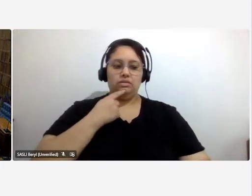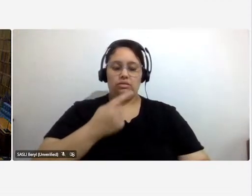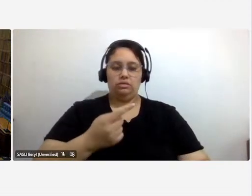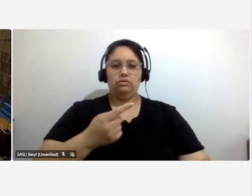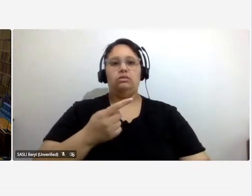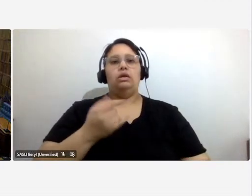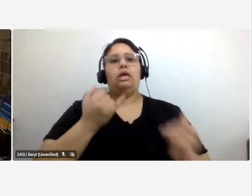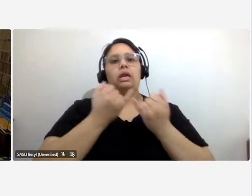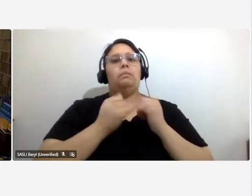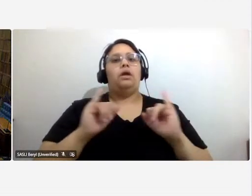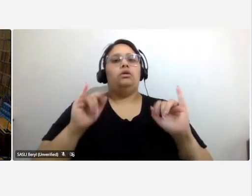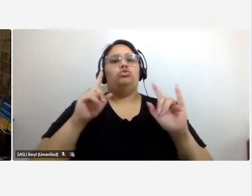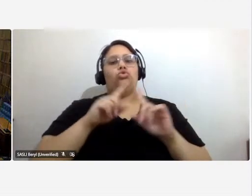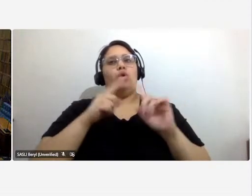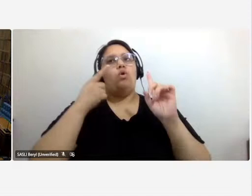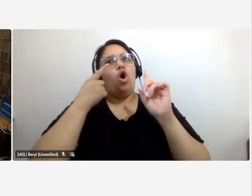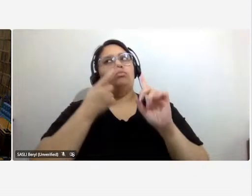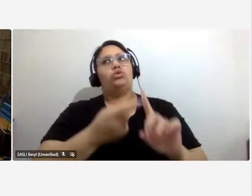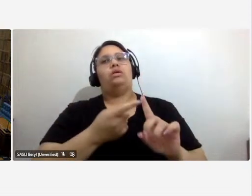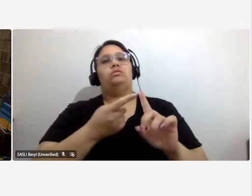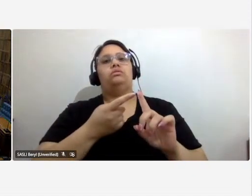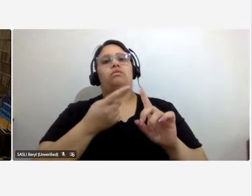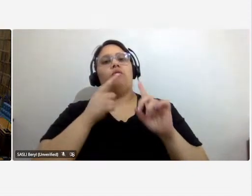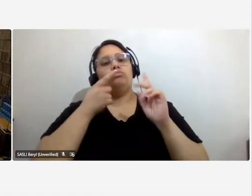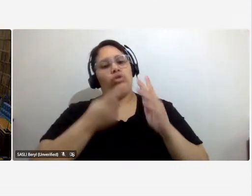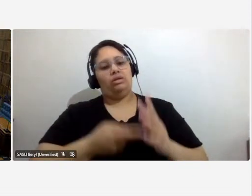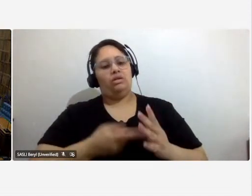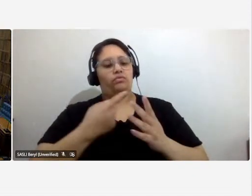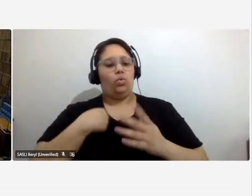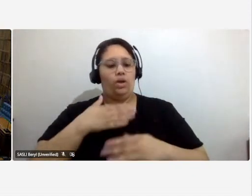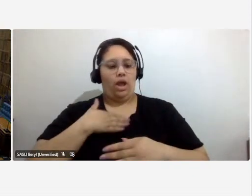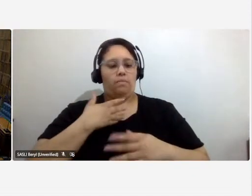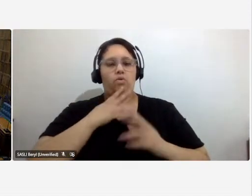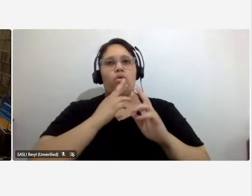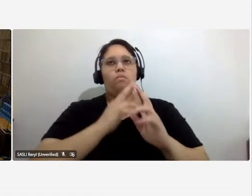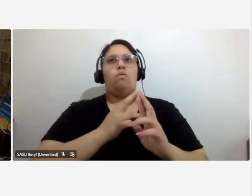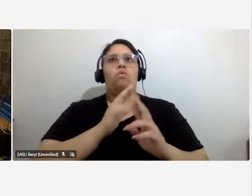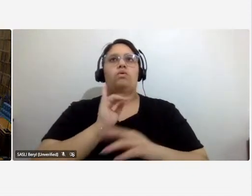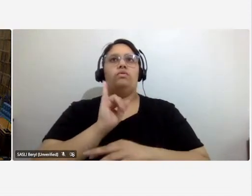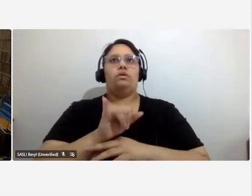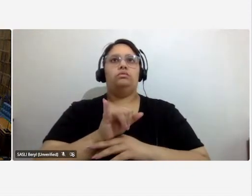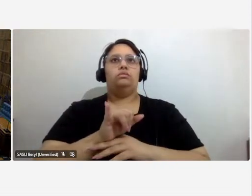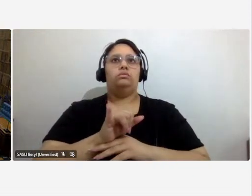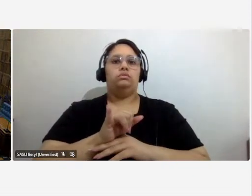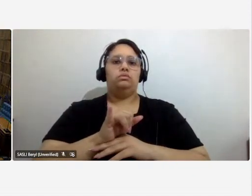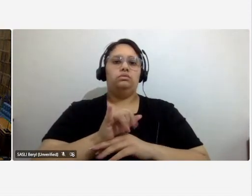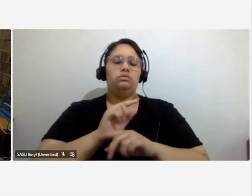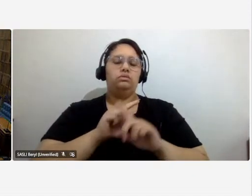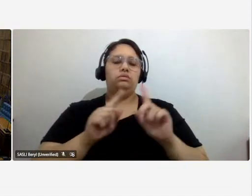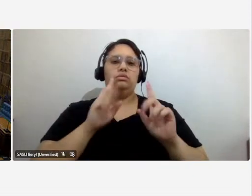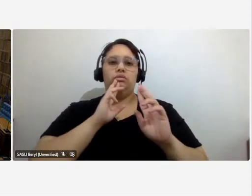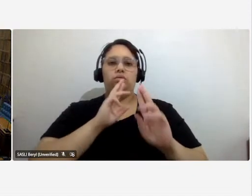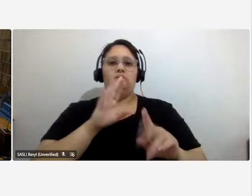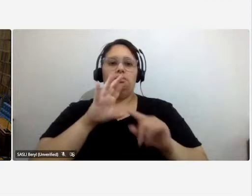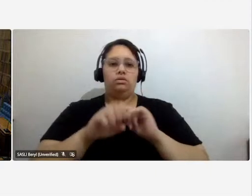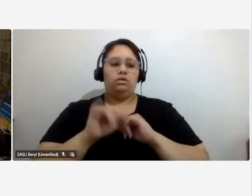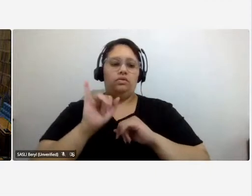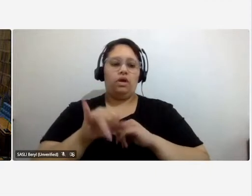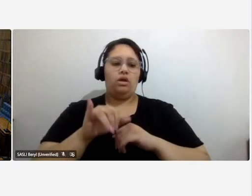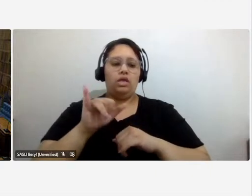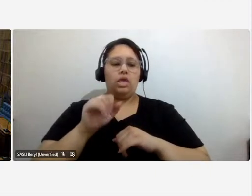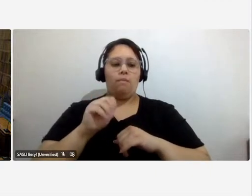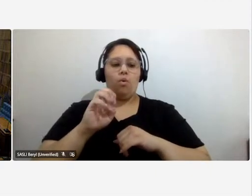objective. And we're very pleased to report that that report found that Yeboniers